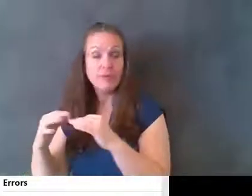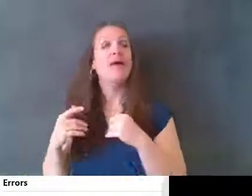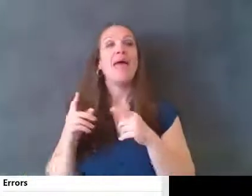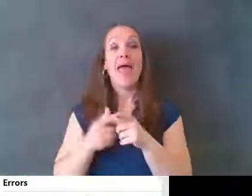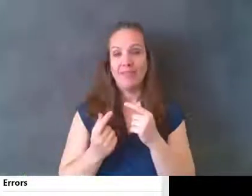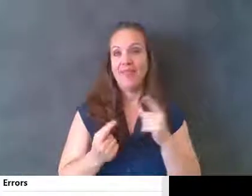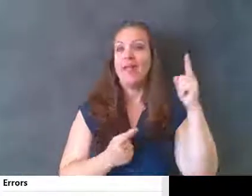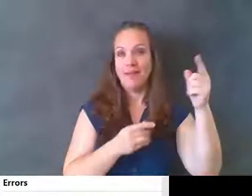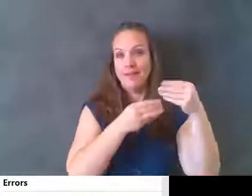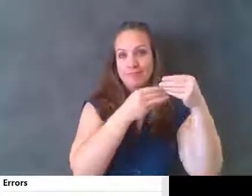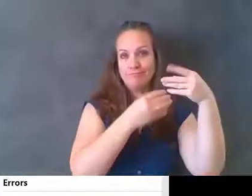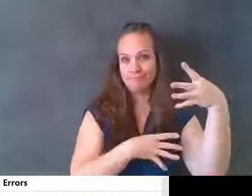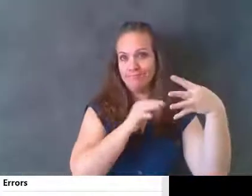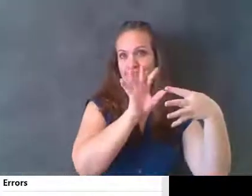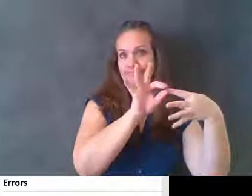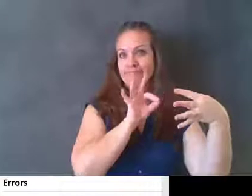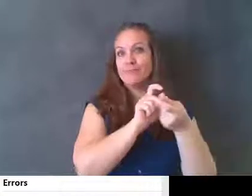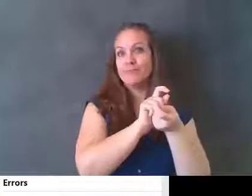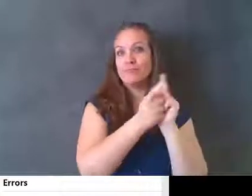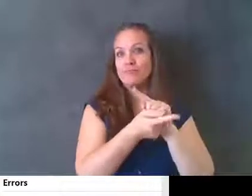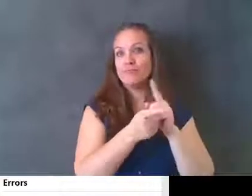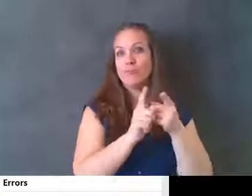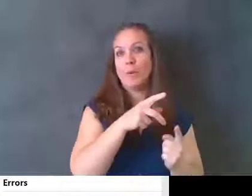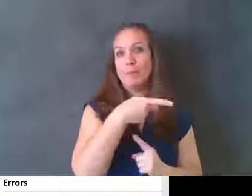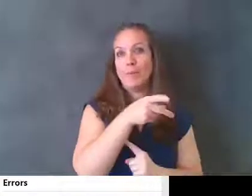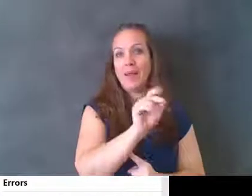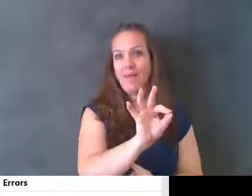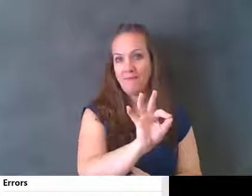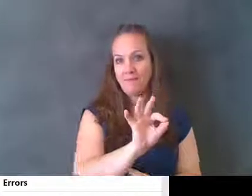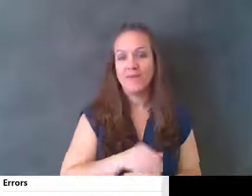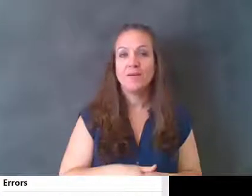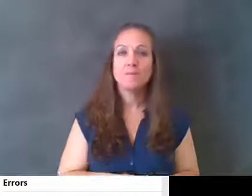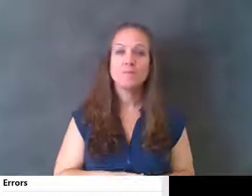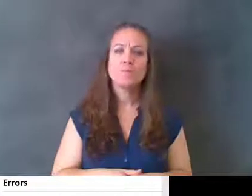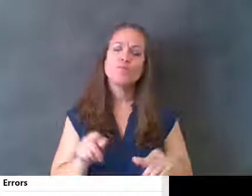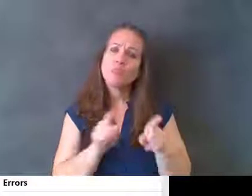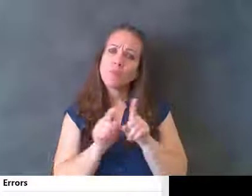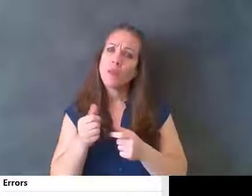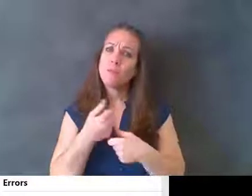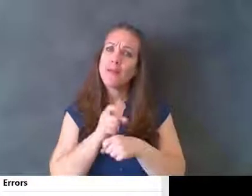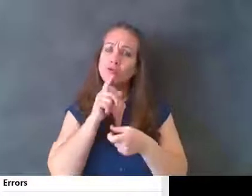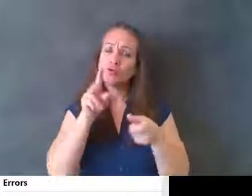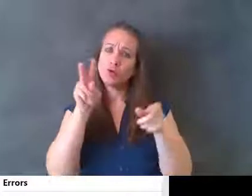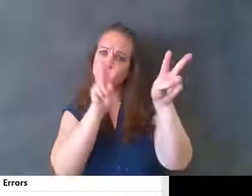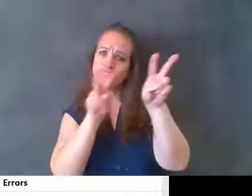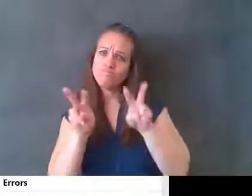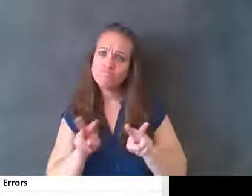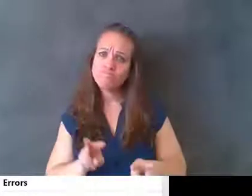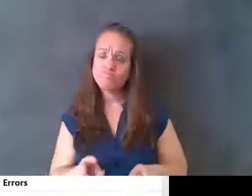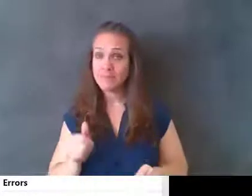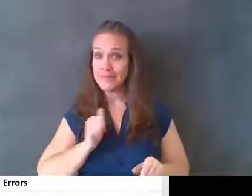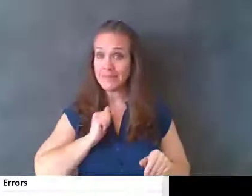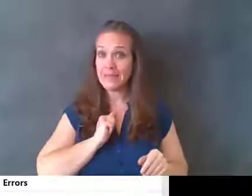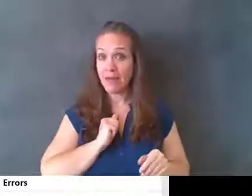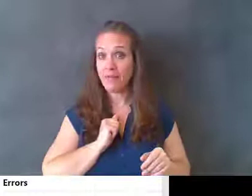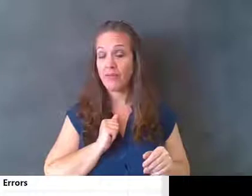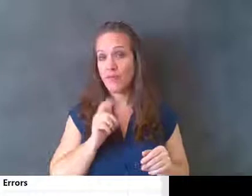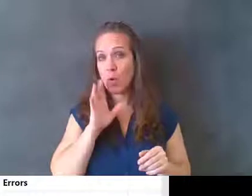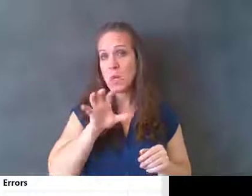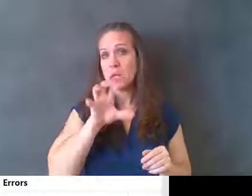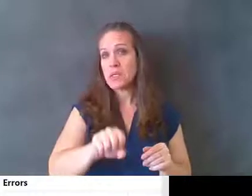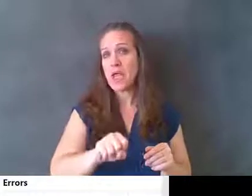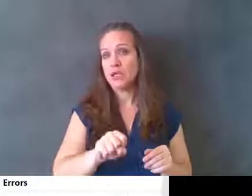document is good on the accessibility checker, and also that you visually looked through for things that the accessibility checker doesn't